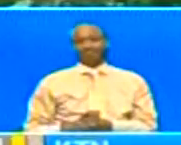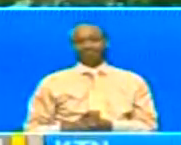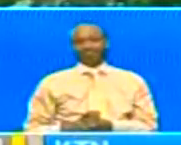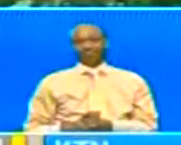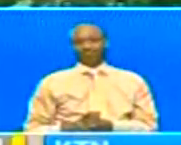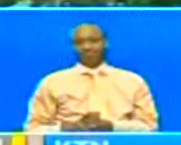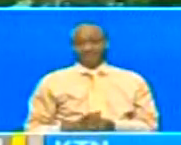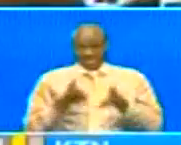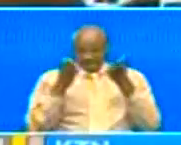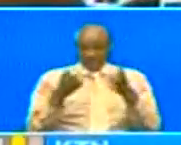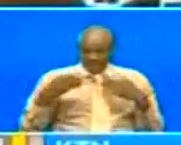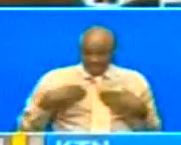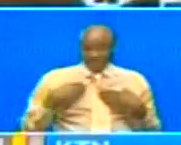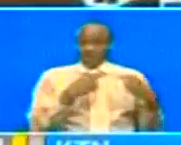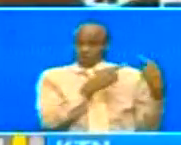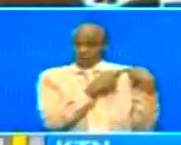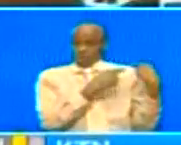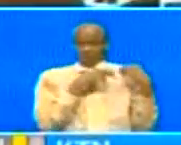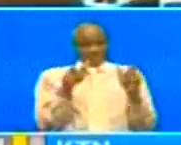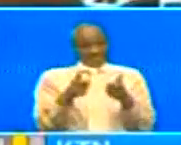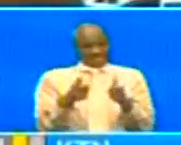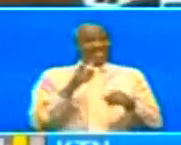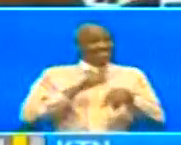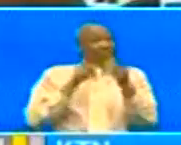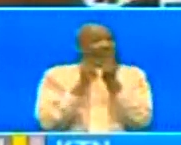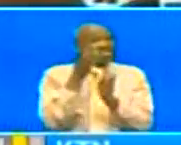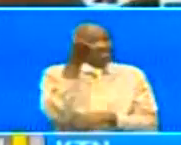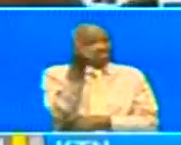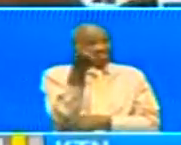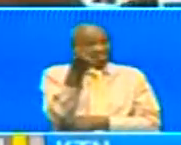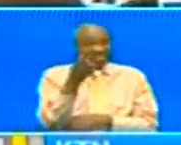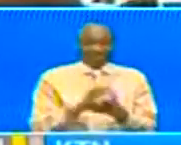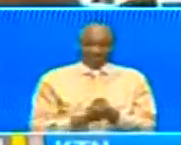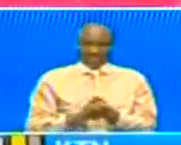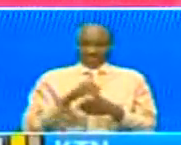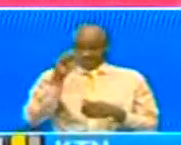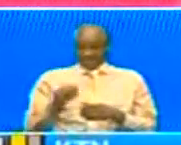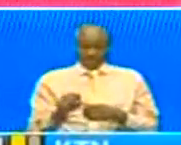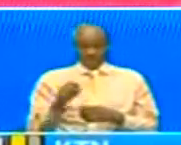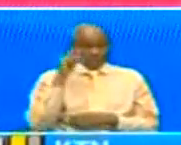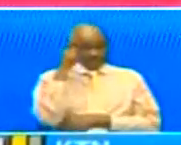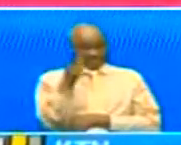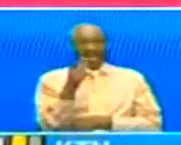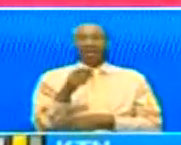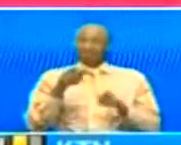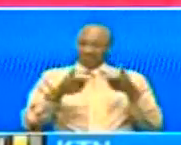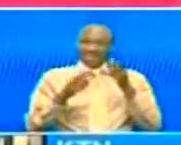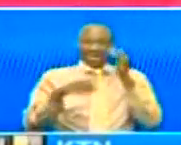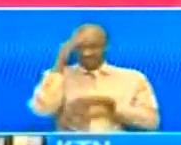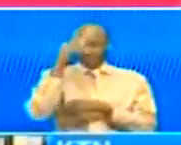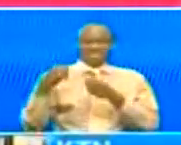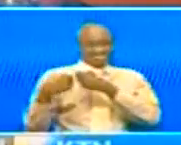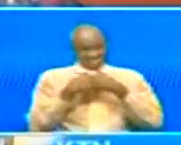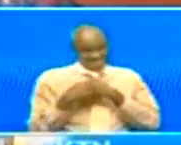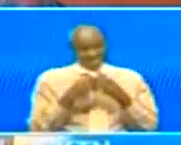Then comes in the role of the media. During the meeting at the Leisure Lodge Resort in South Coast, media experts sought to challenge